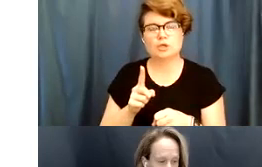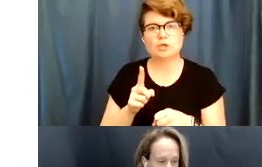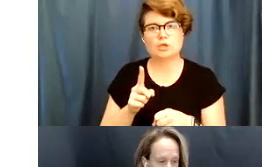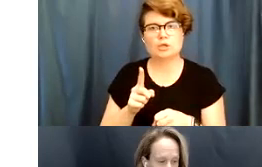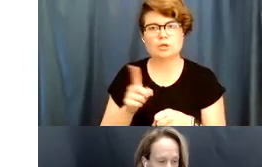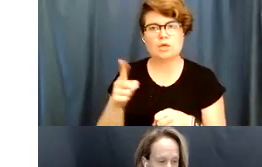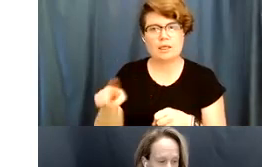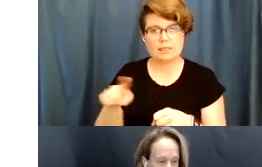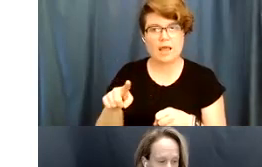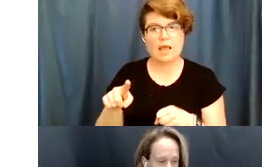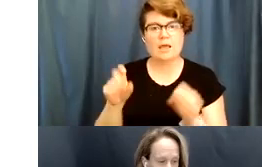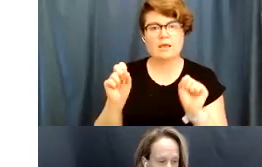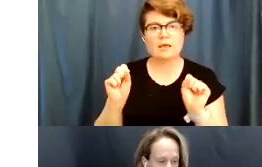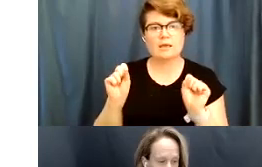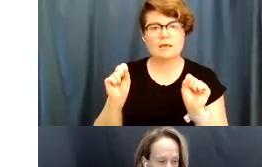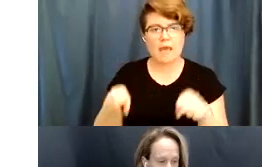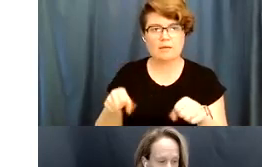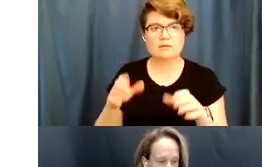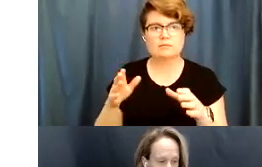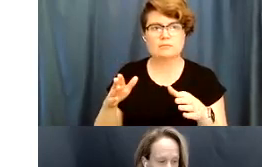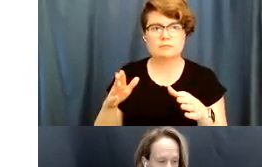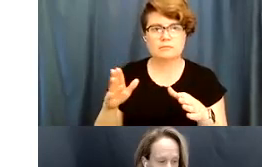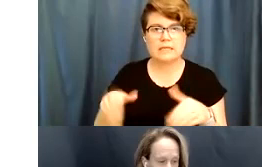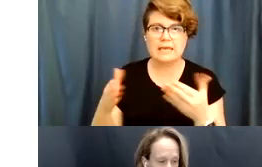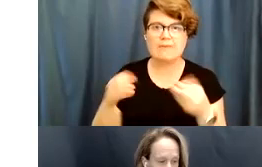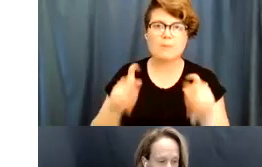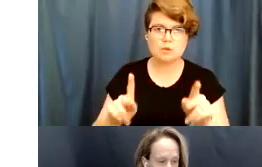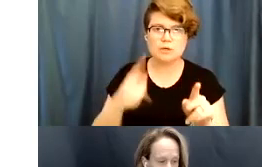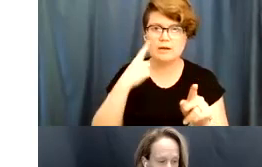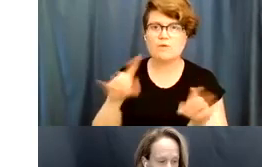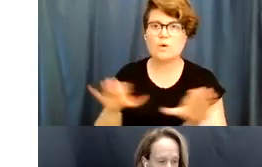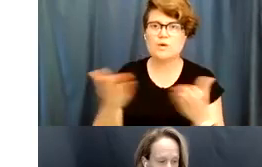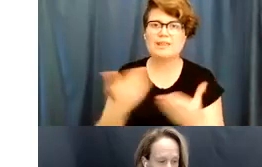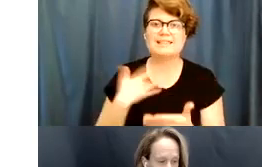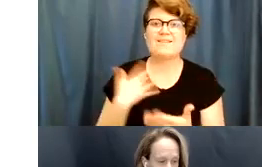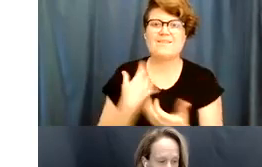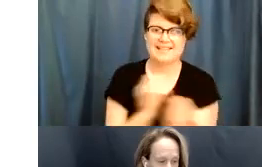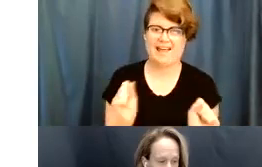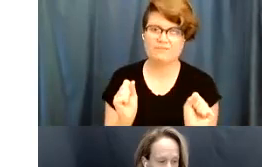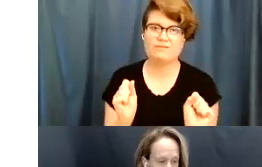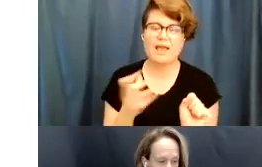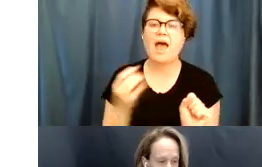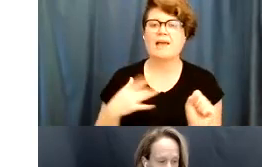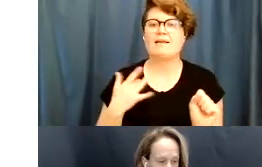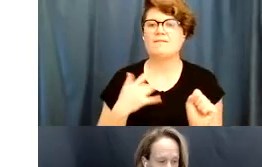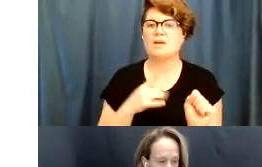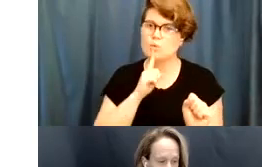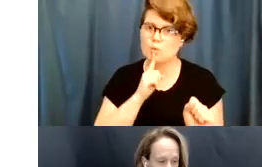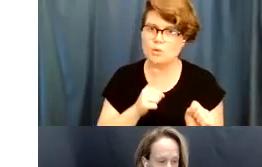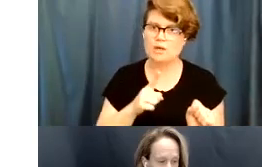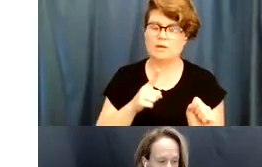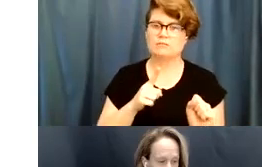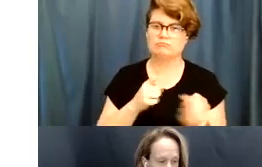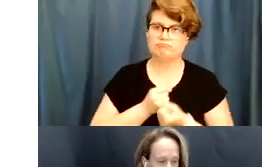an opportunity to do things that feel safe and that feel genuine. So make sure that we are